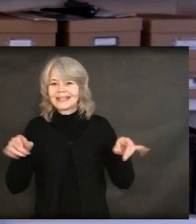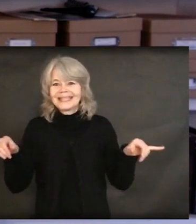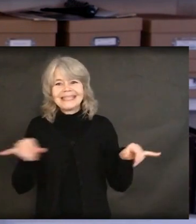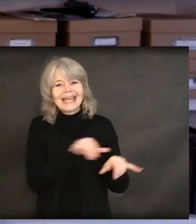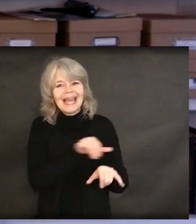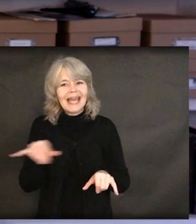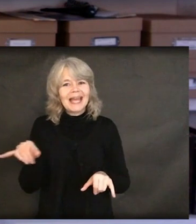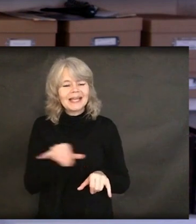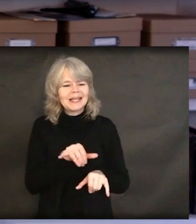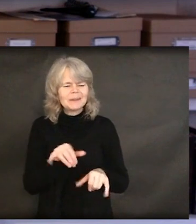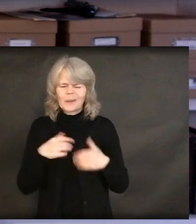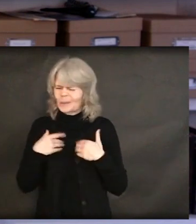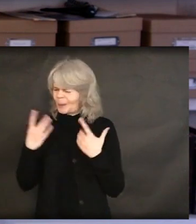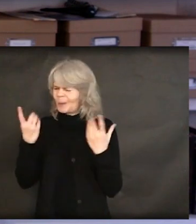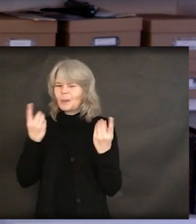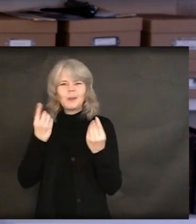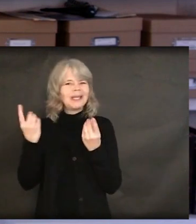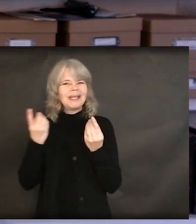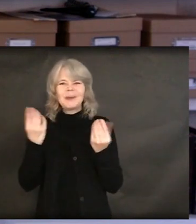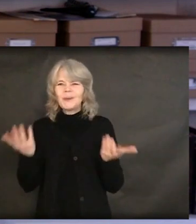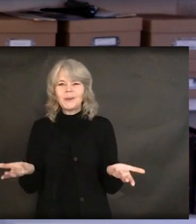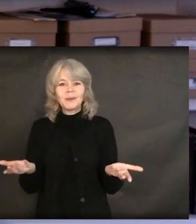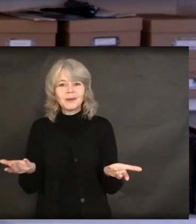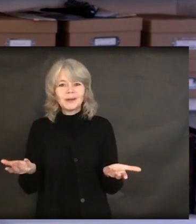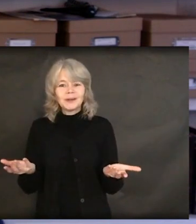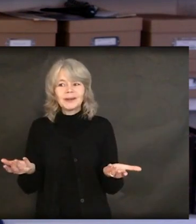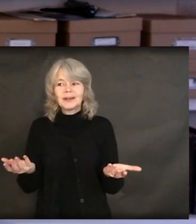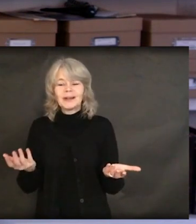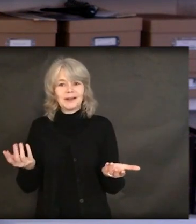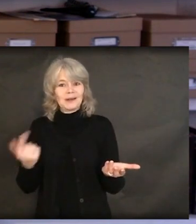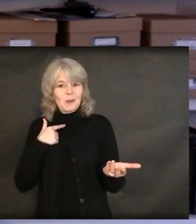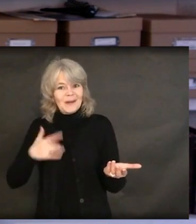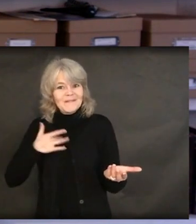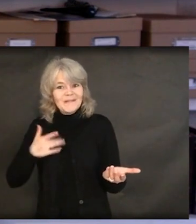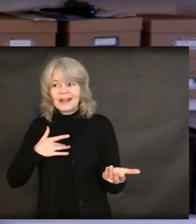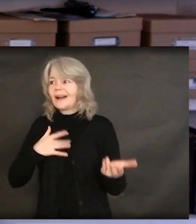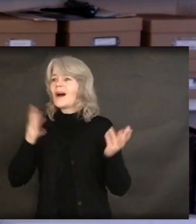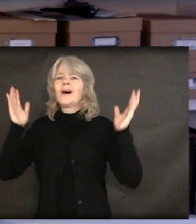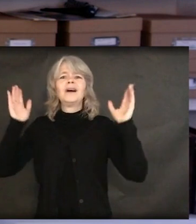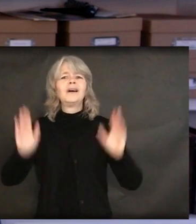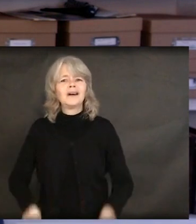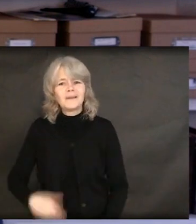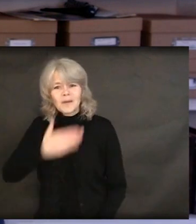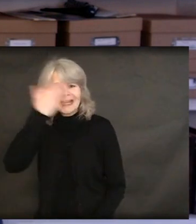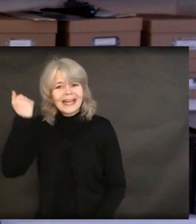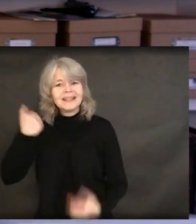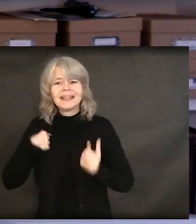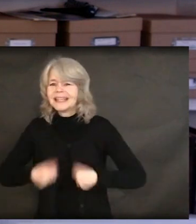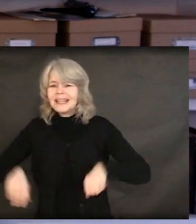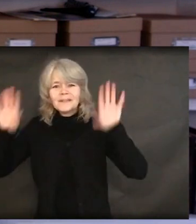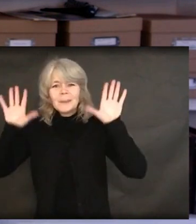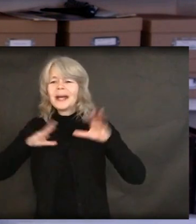So what do we do with these stories? Do we just lament our inability to live as this early community